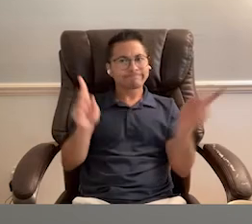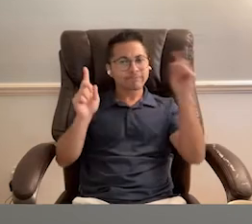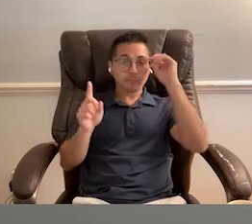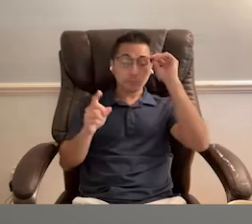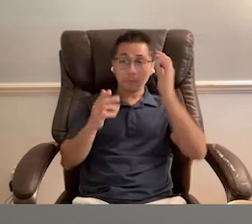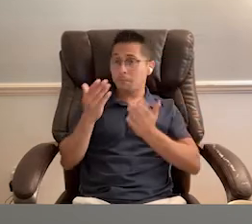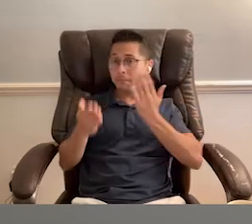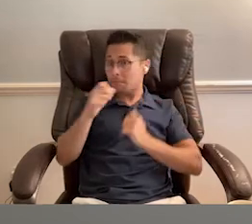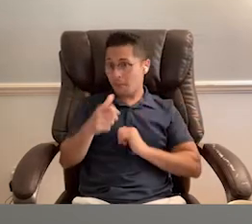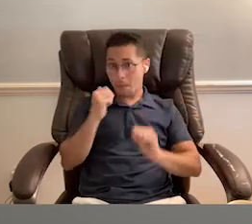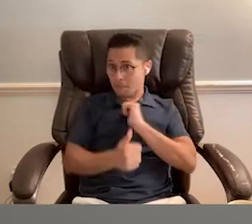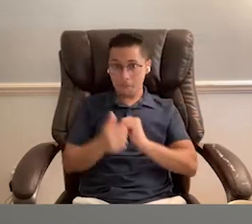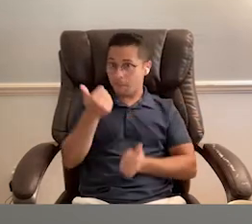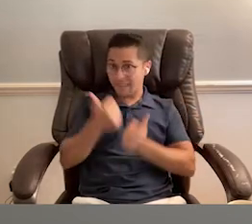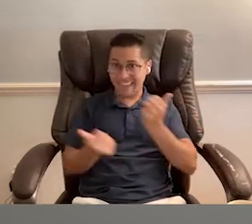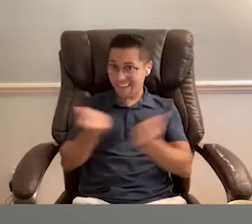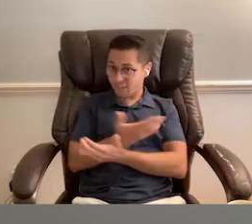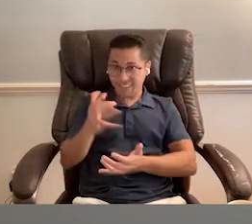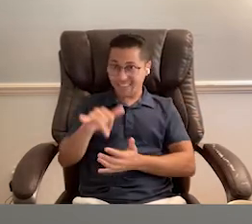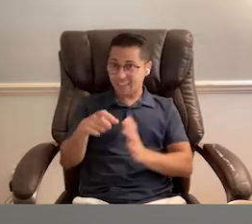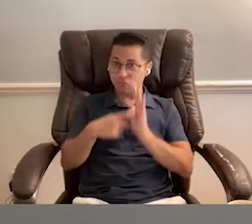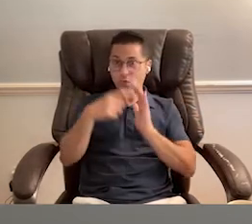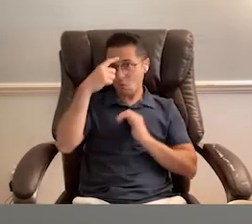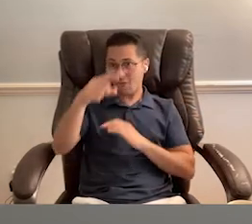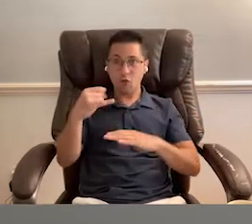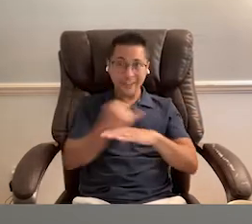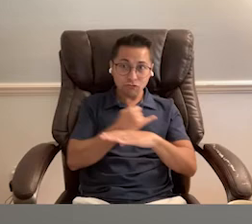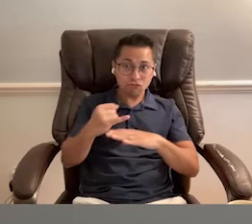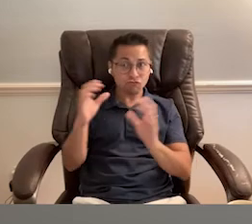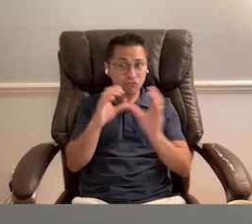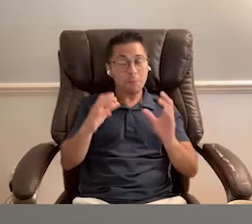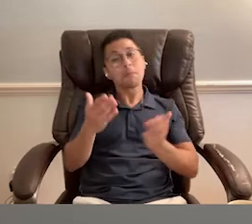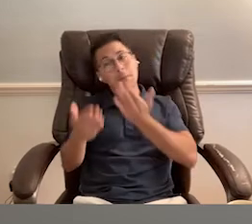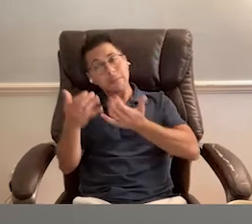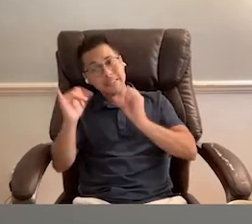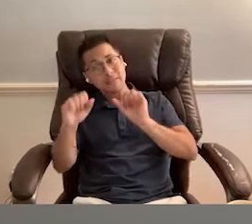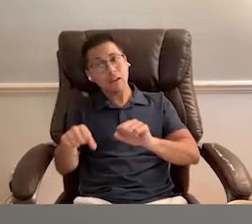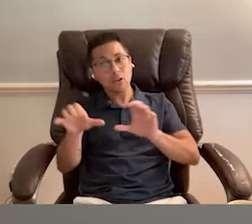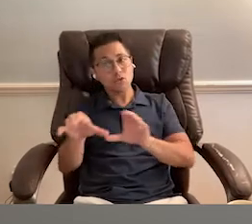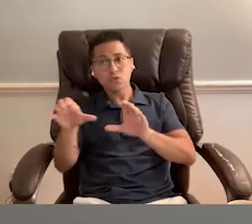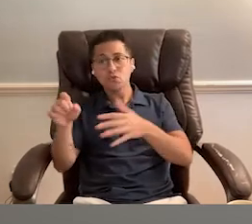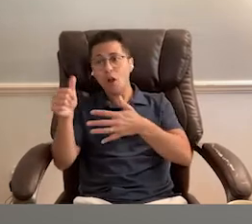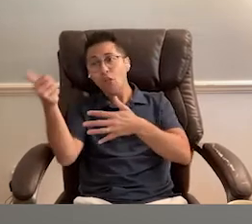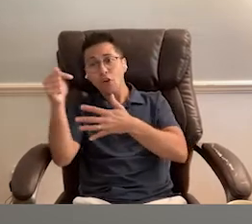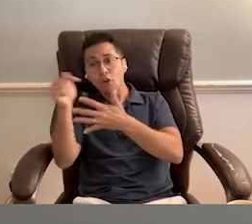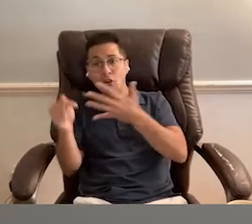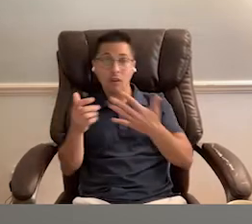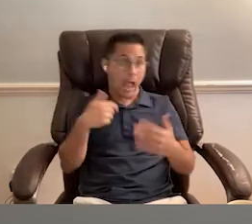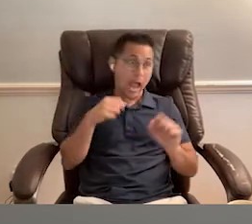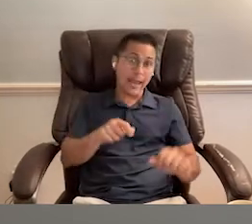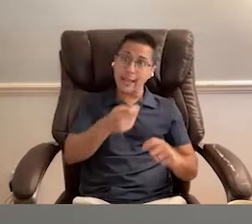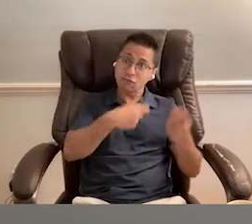and they may not pass everything that's required of an industry certification, but they may be able to do a segment. Like I said, I could probably